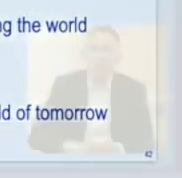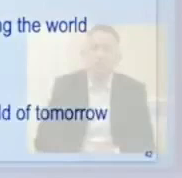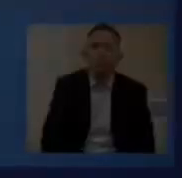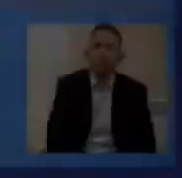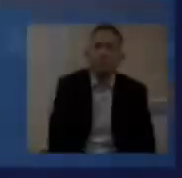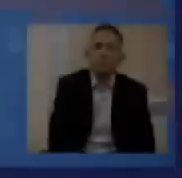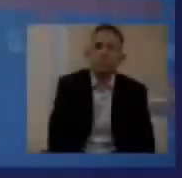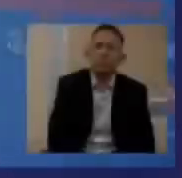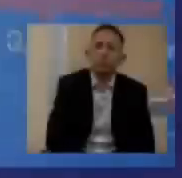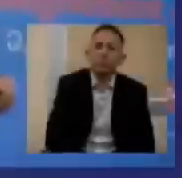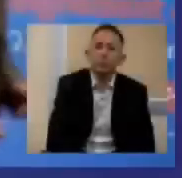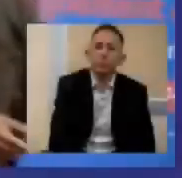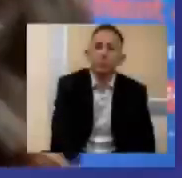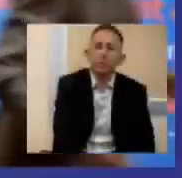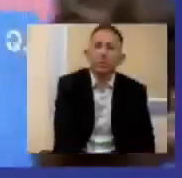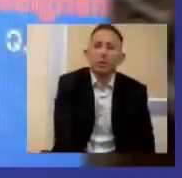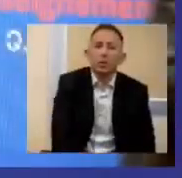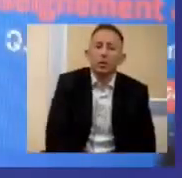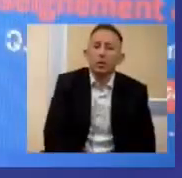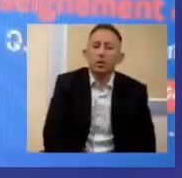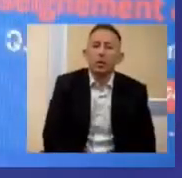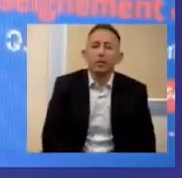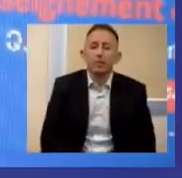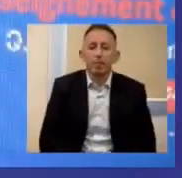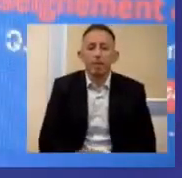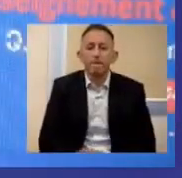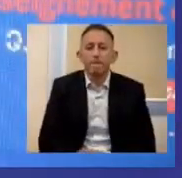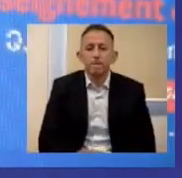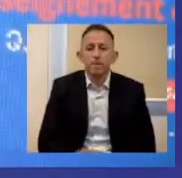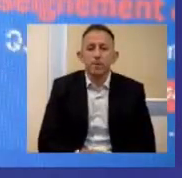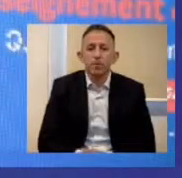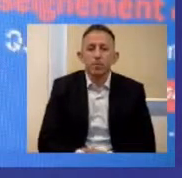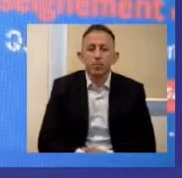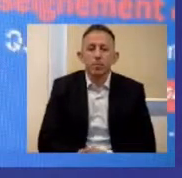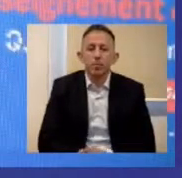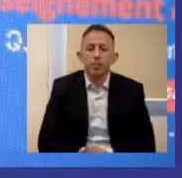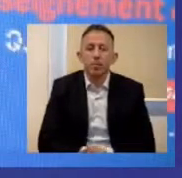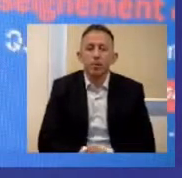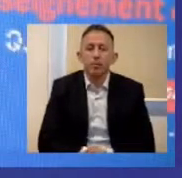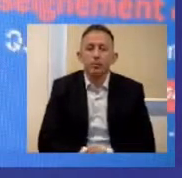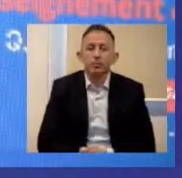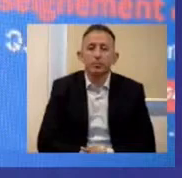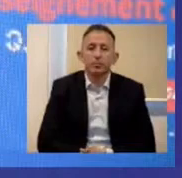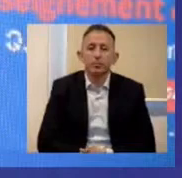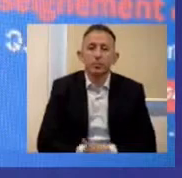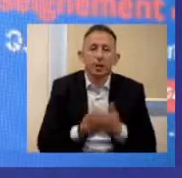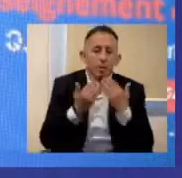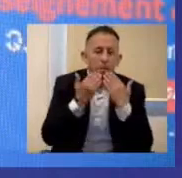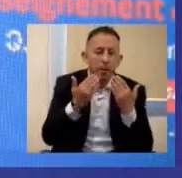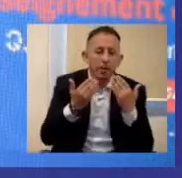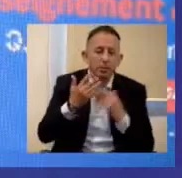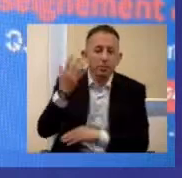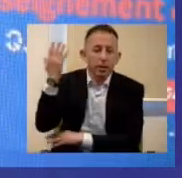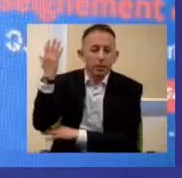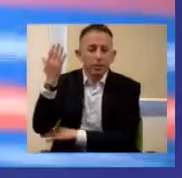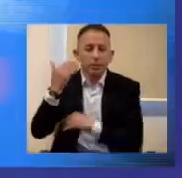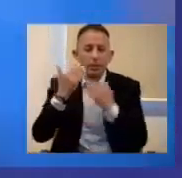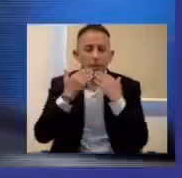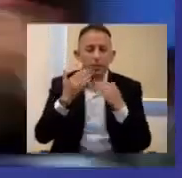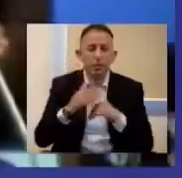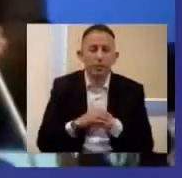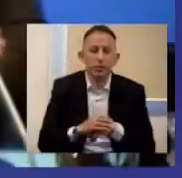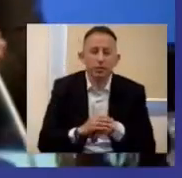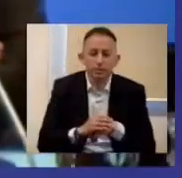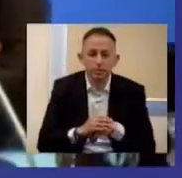Would you like to come here? Thank you very much, Professor Karim Ghallab, for this Malik, very... Malik, sorry.